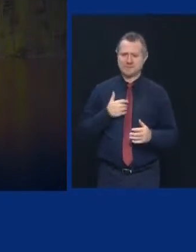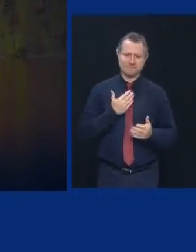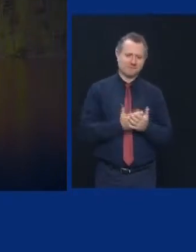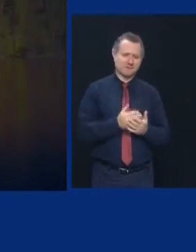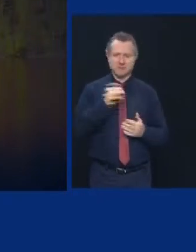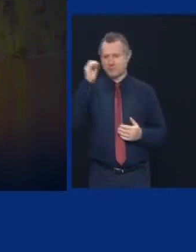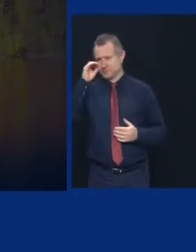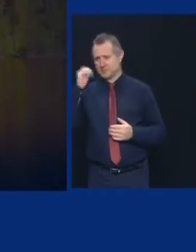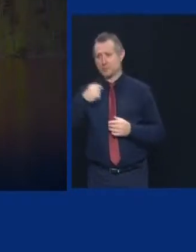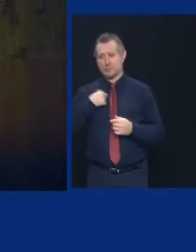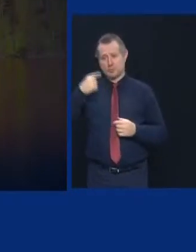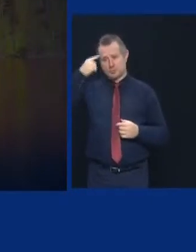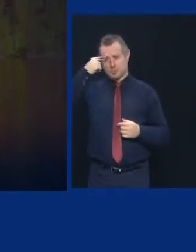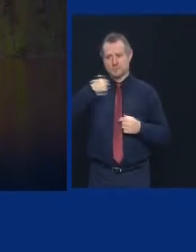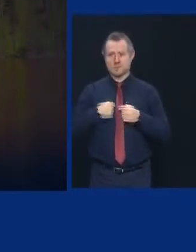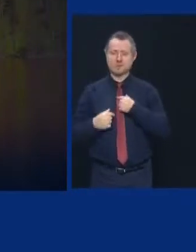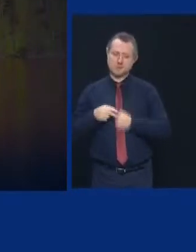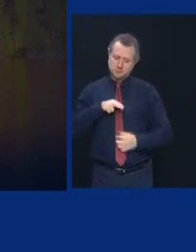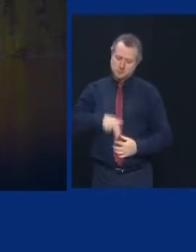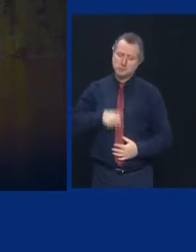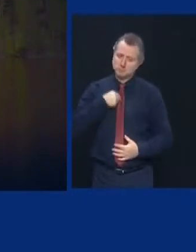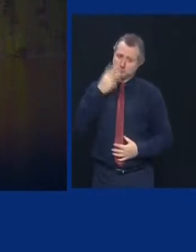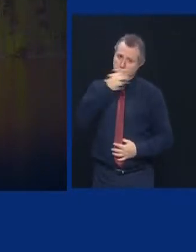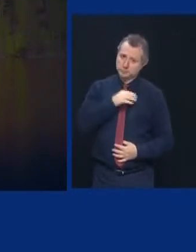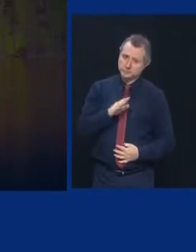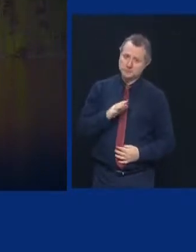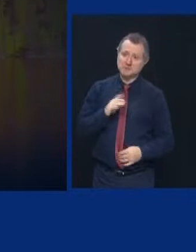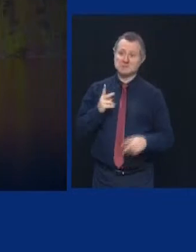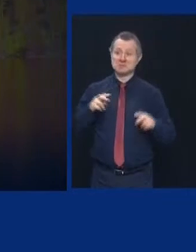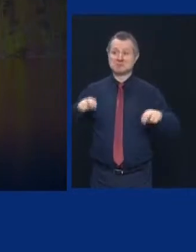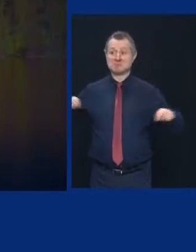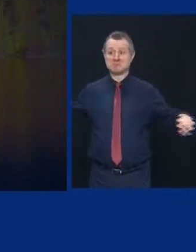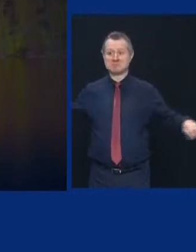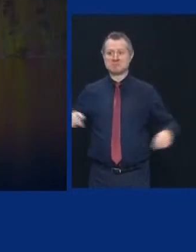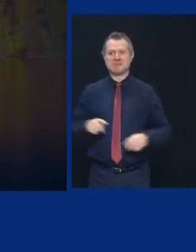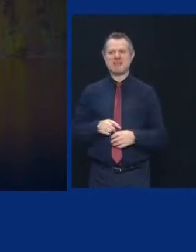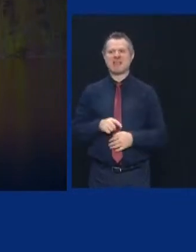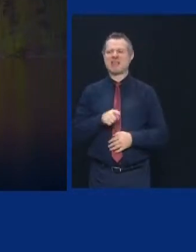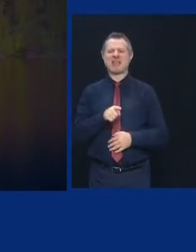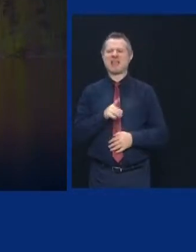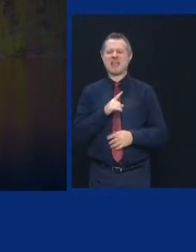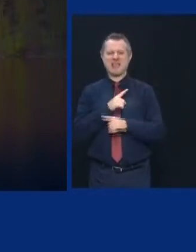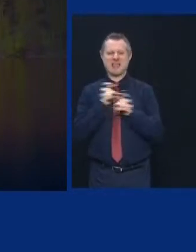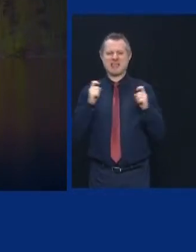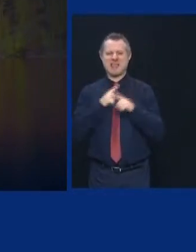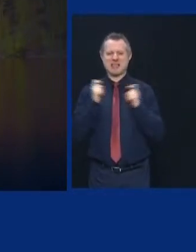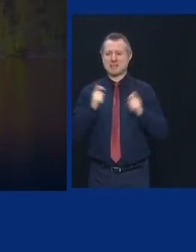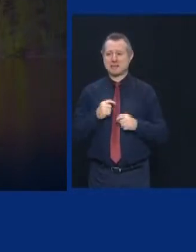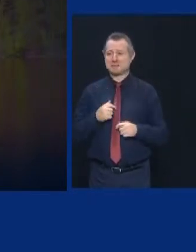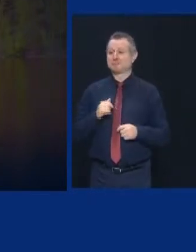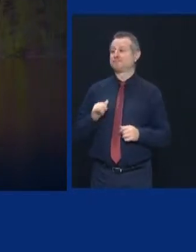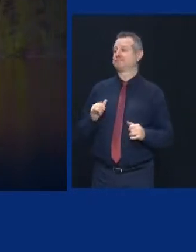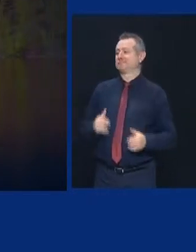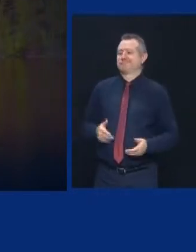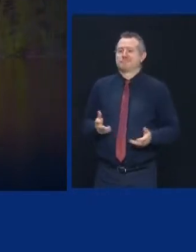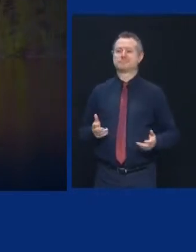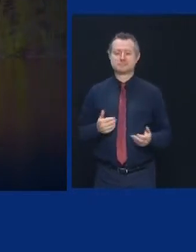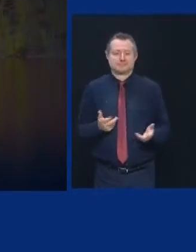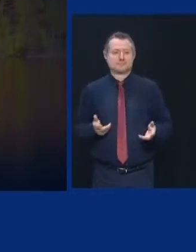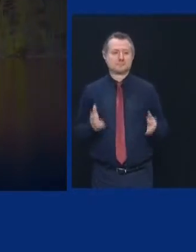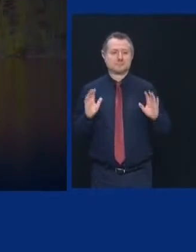tie. Several members of my team have commented otherwise. But what's going to happen in the